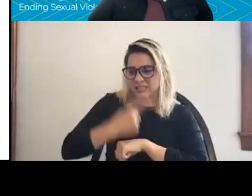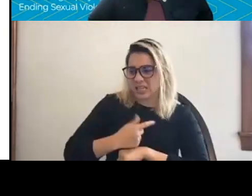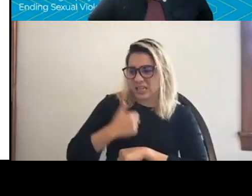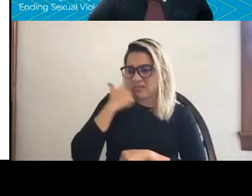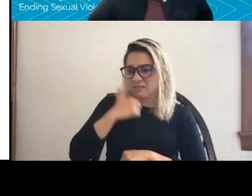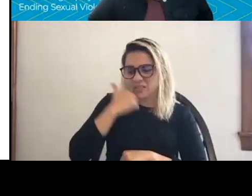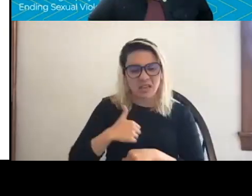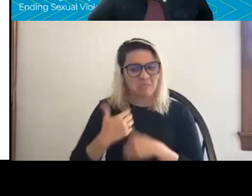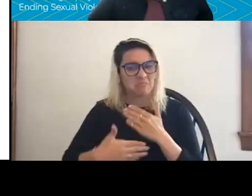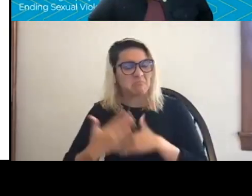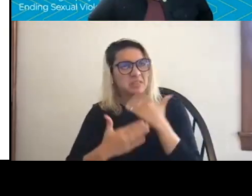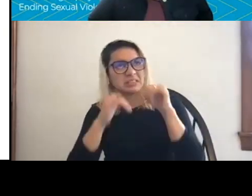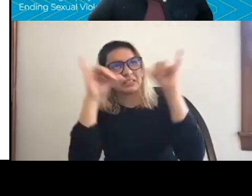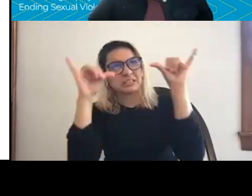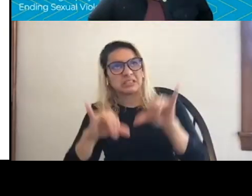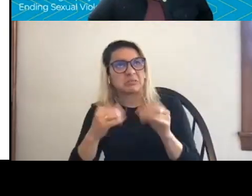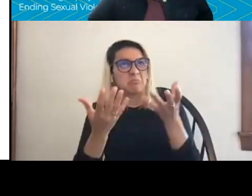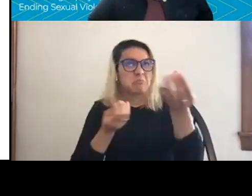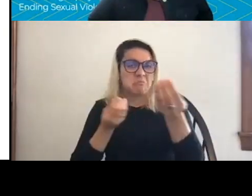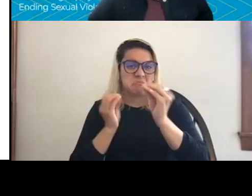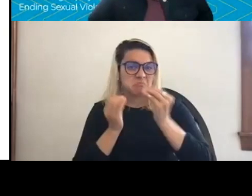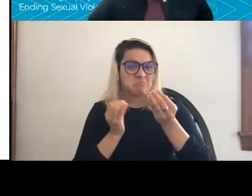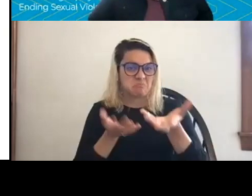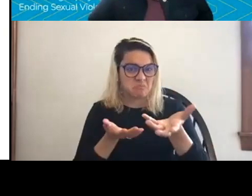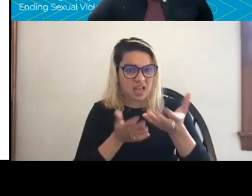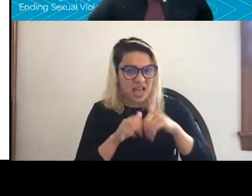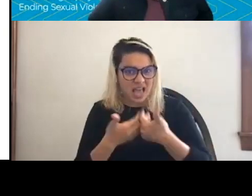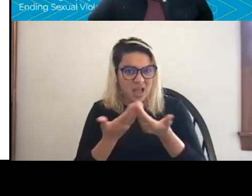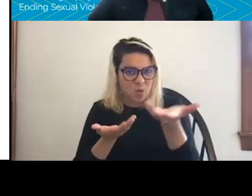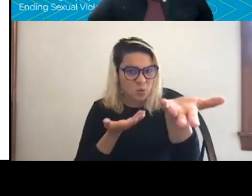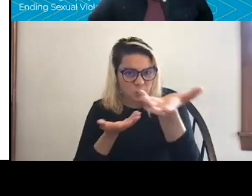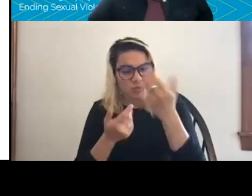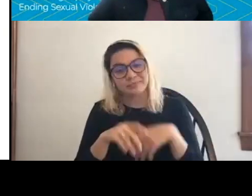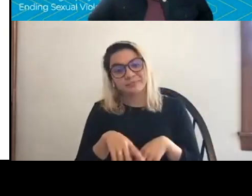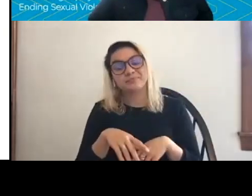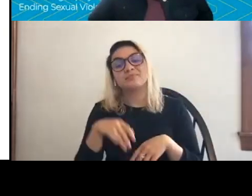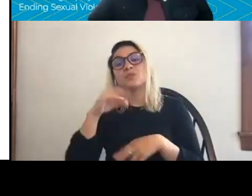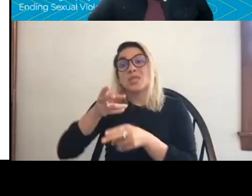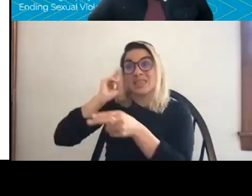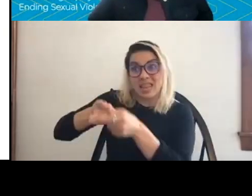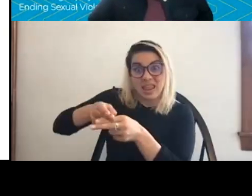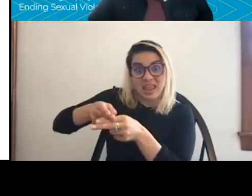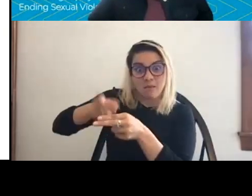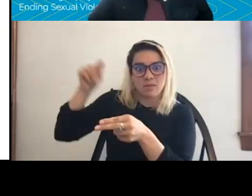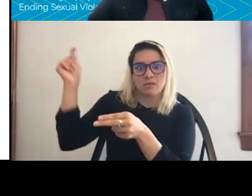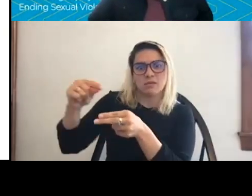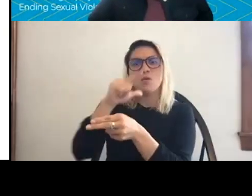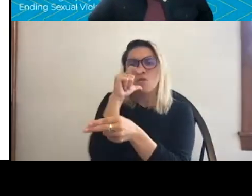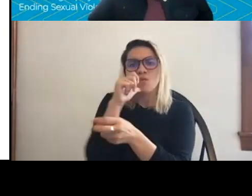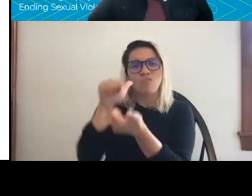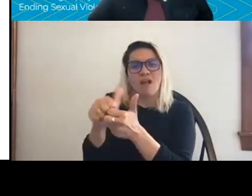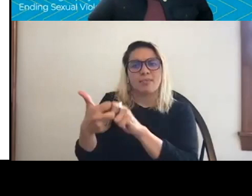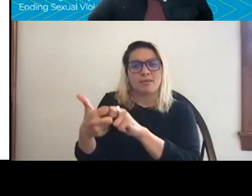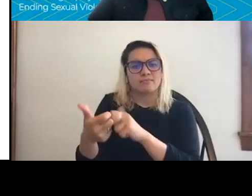big. You don't know what to do about it. When we get to name the villain in active voice, naming who caused the problem, who's in the way, who's the